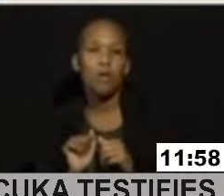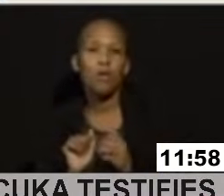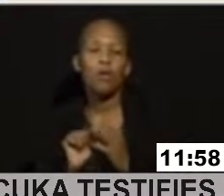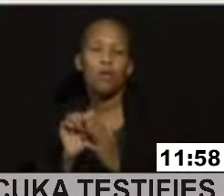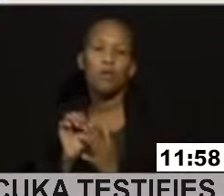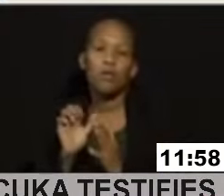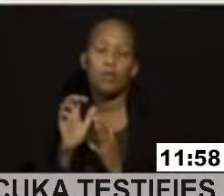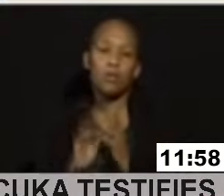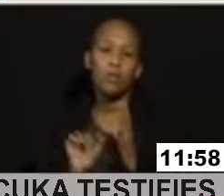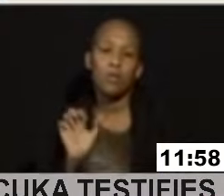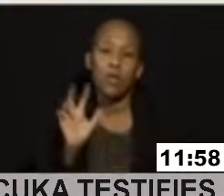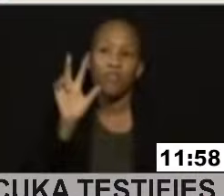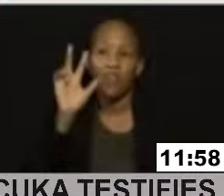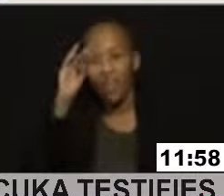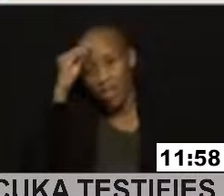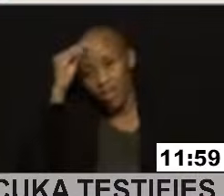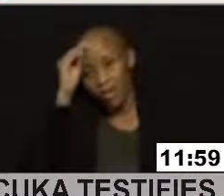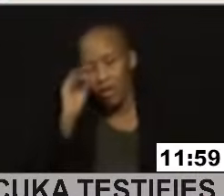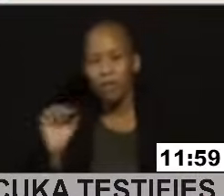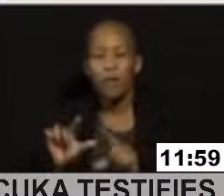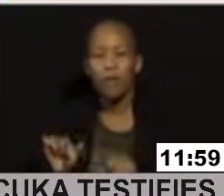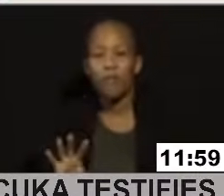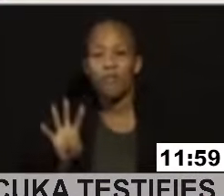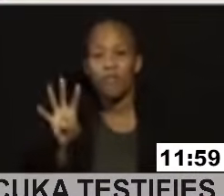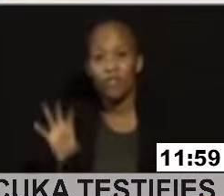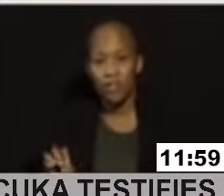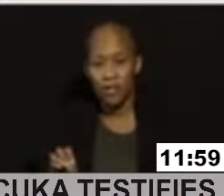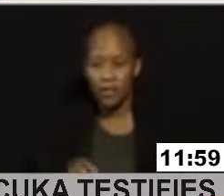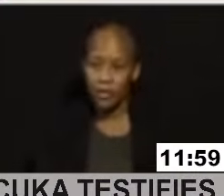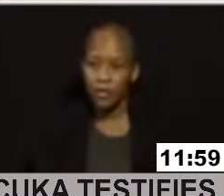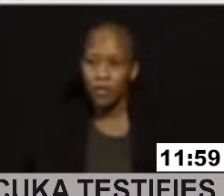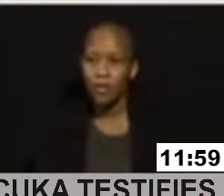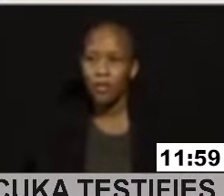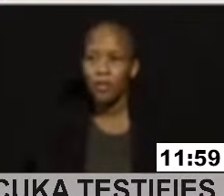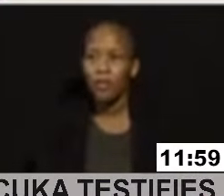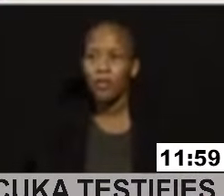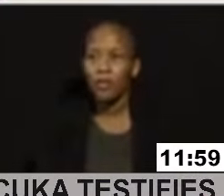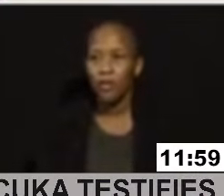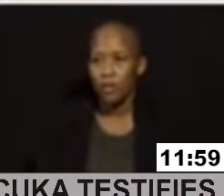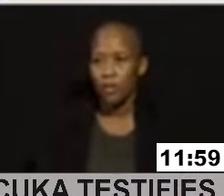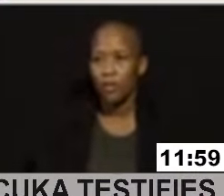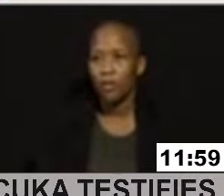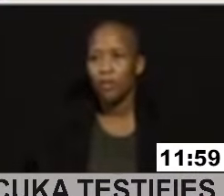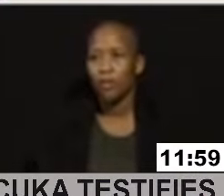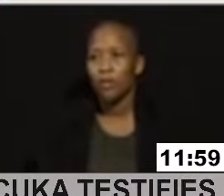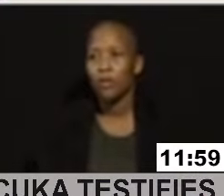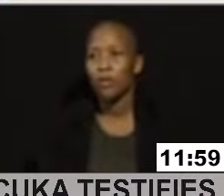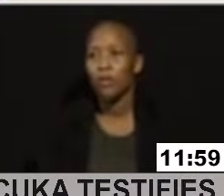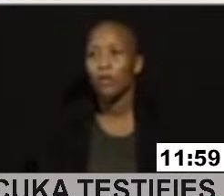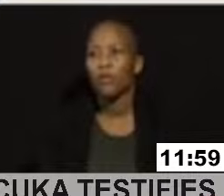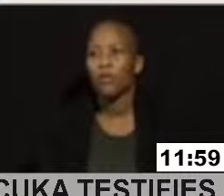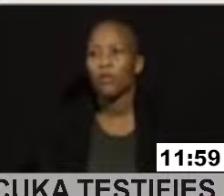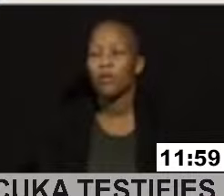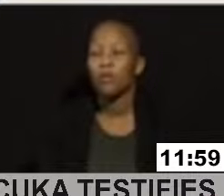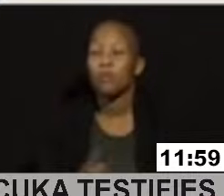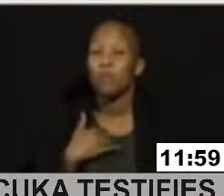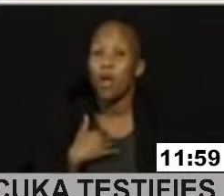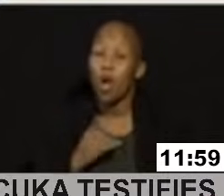Thank you. And then read to you what the Constitution says about